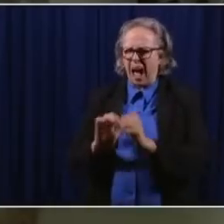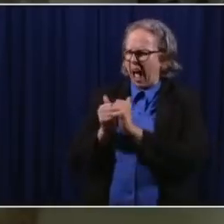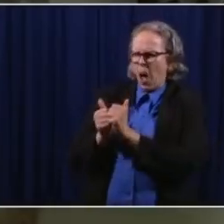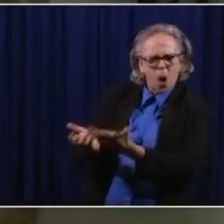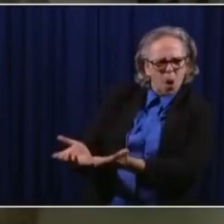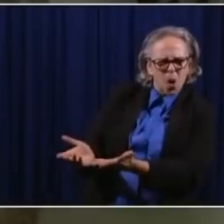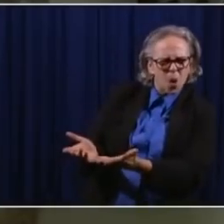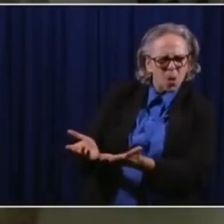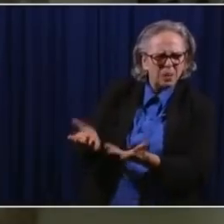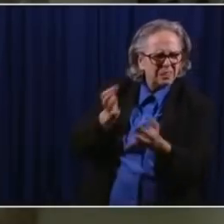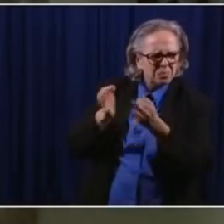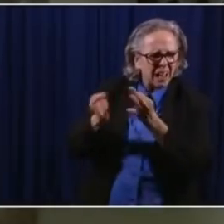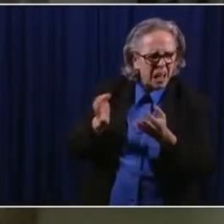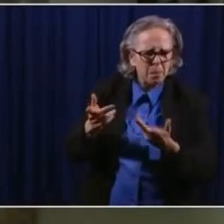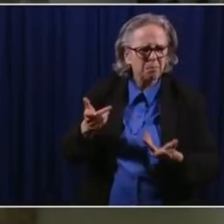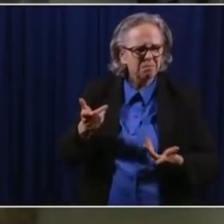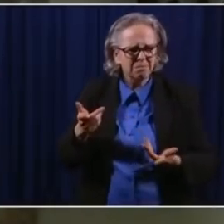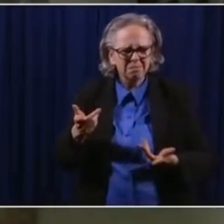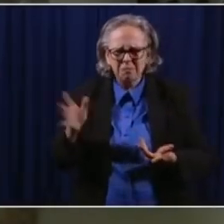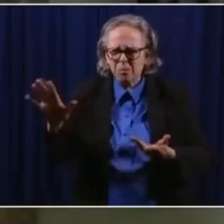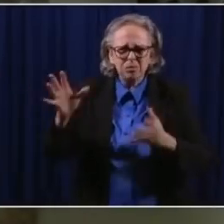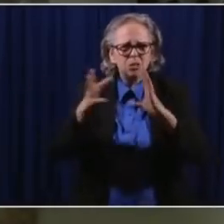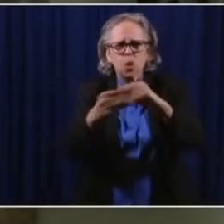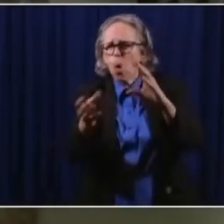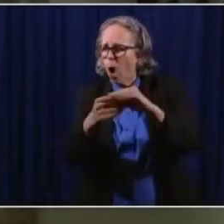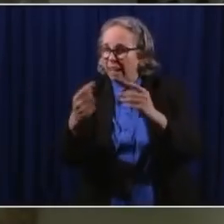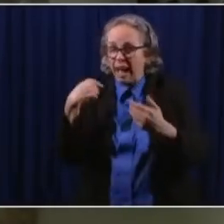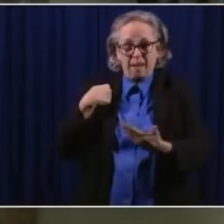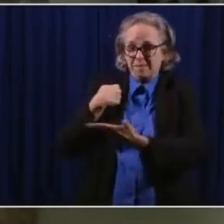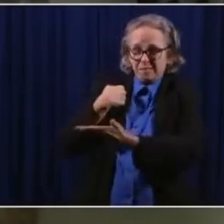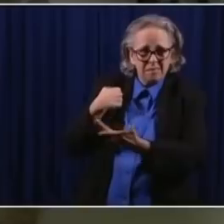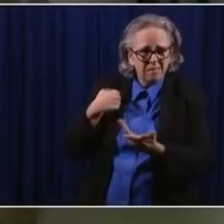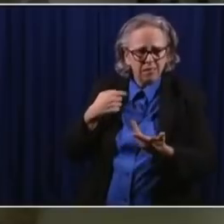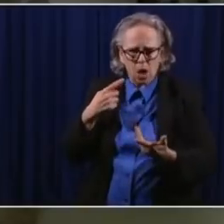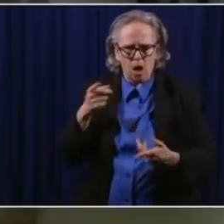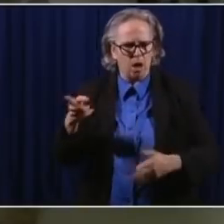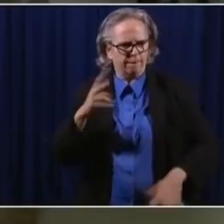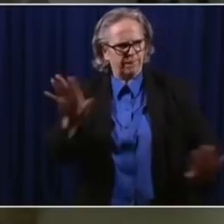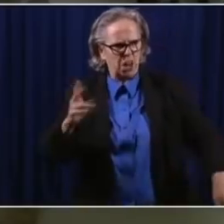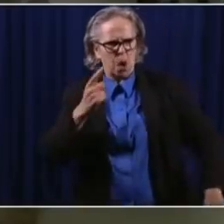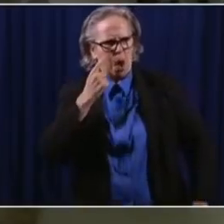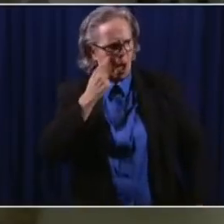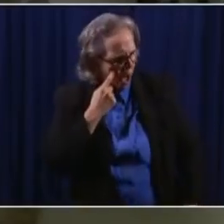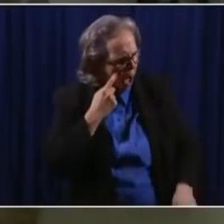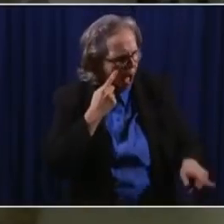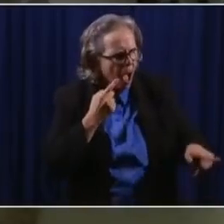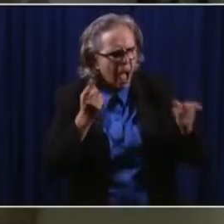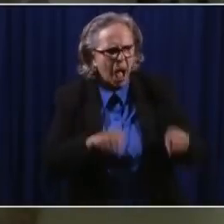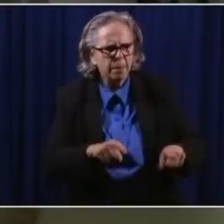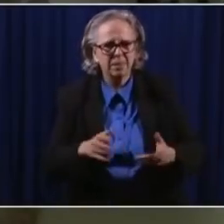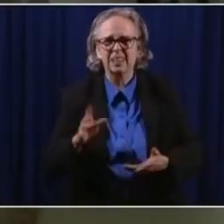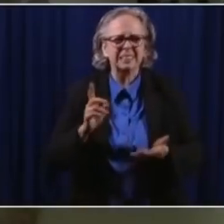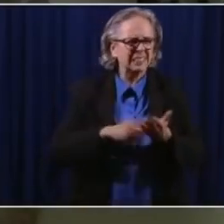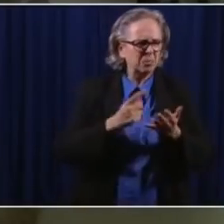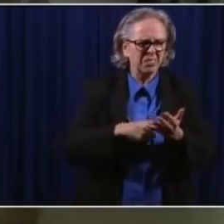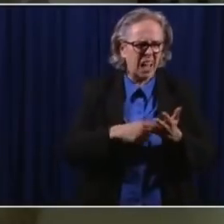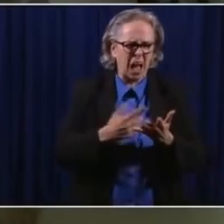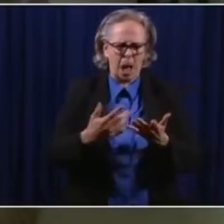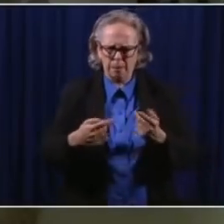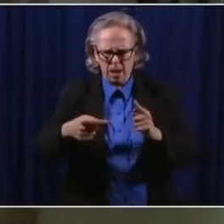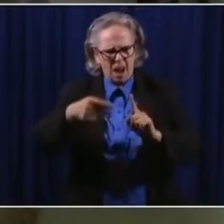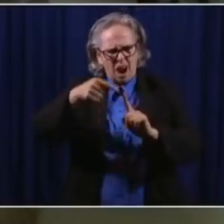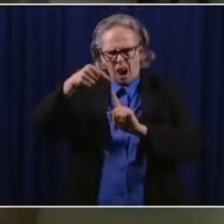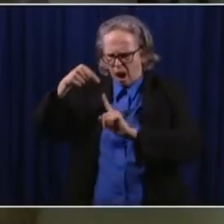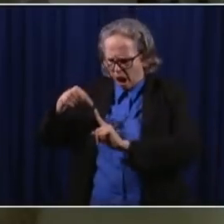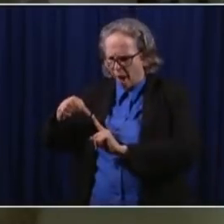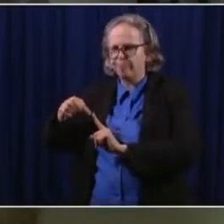Maybe anecdotally, what as you trace these back, and I understand we can't always trace them back. Sometimes